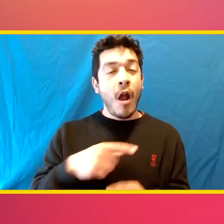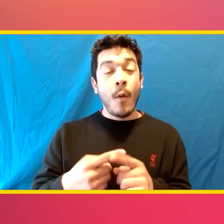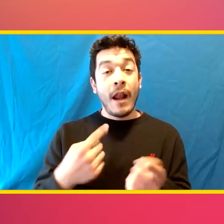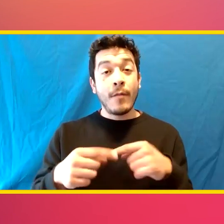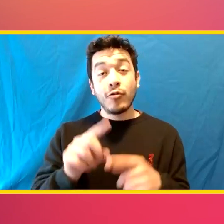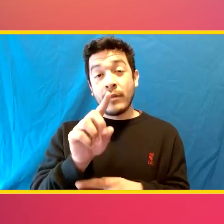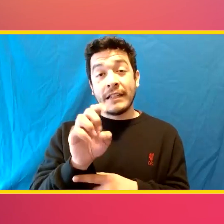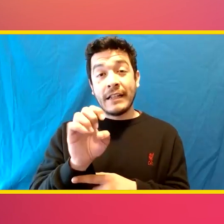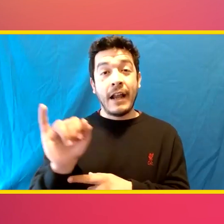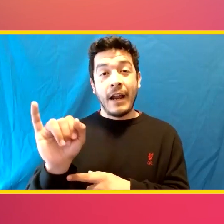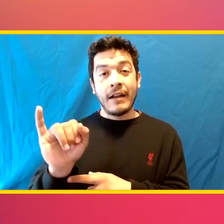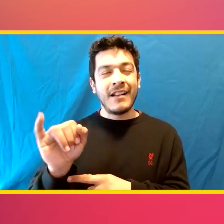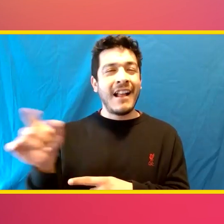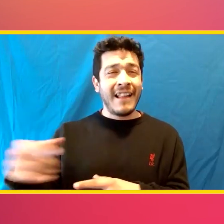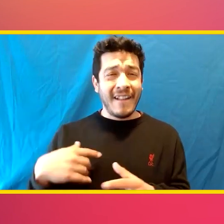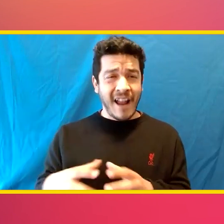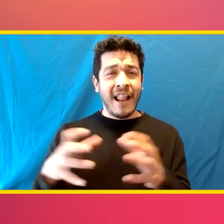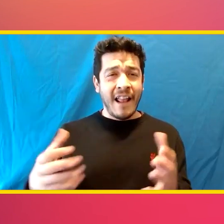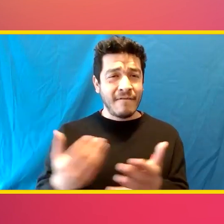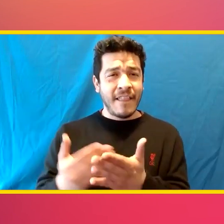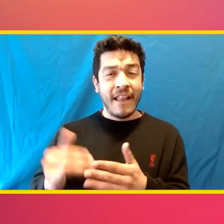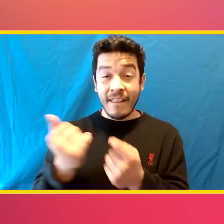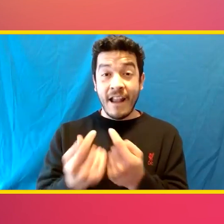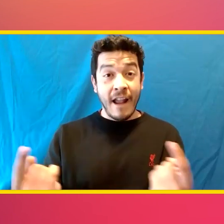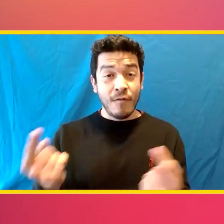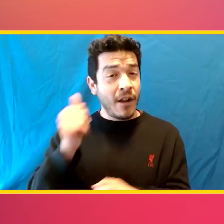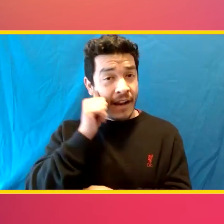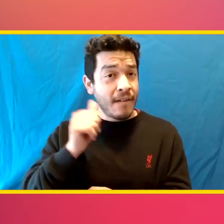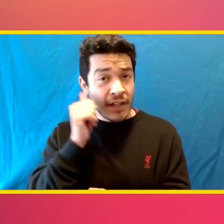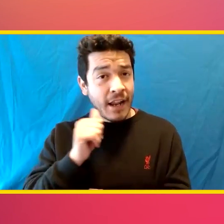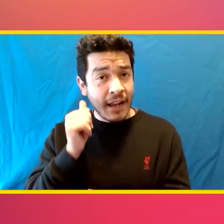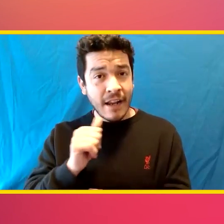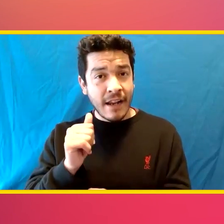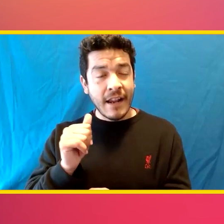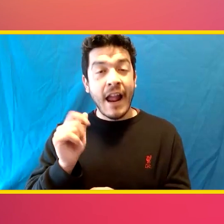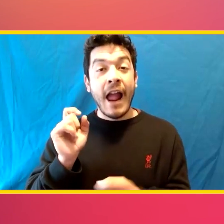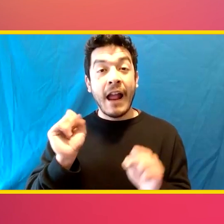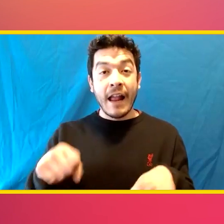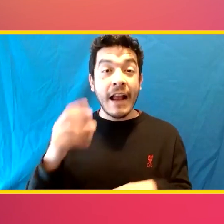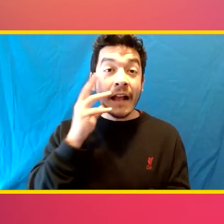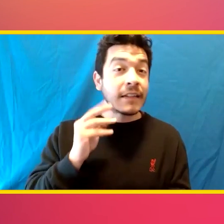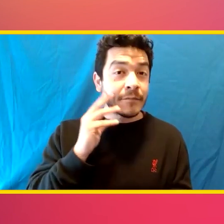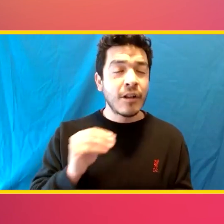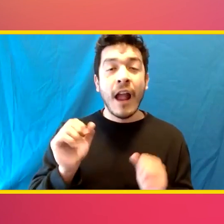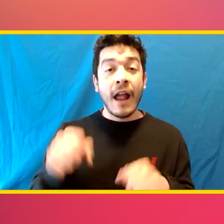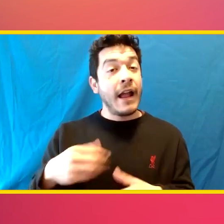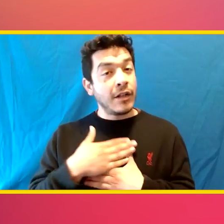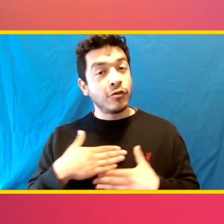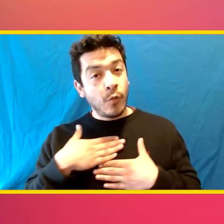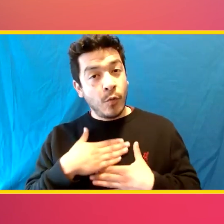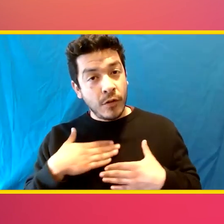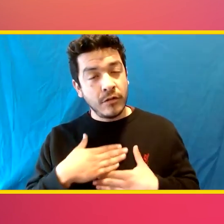to DEI, there are a lot of things that everyone every day gets to experience and gets to